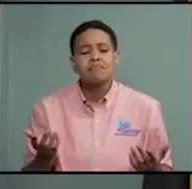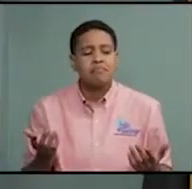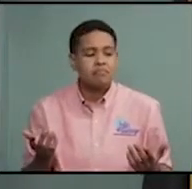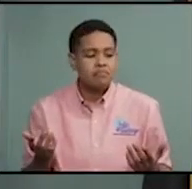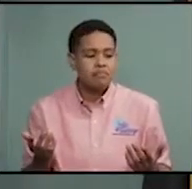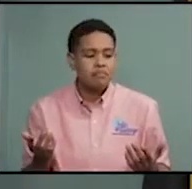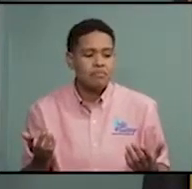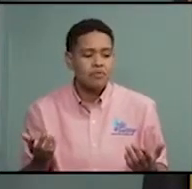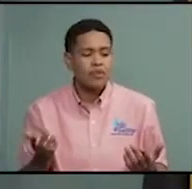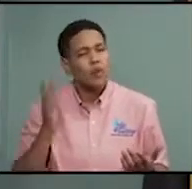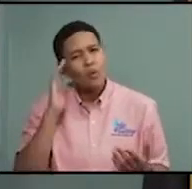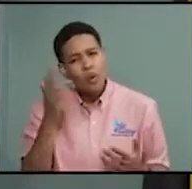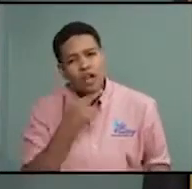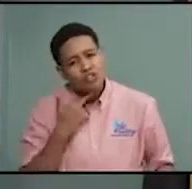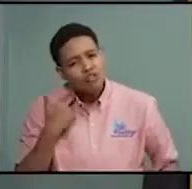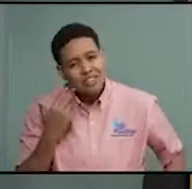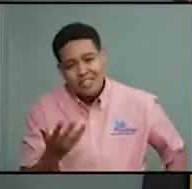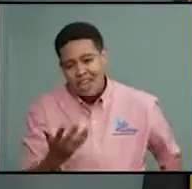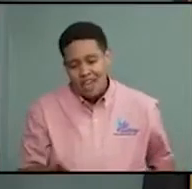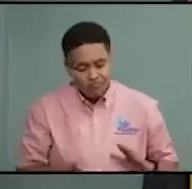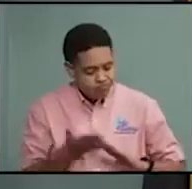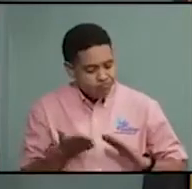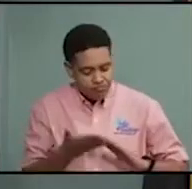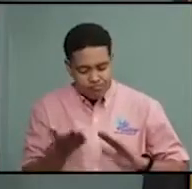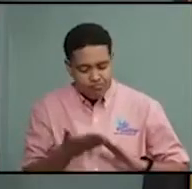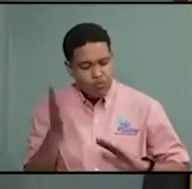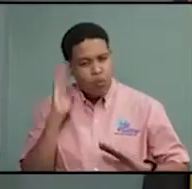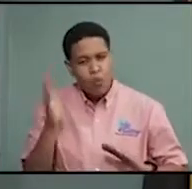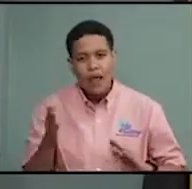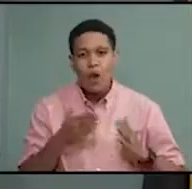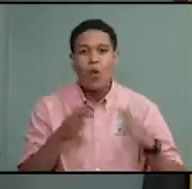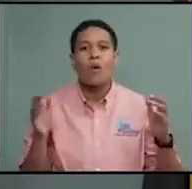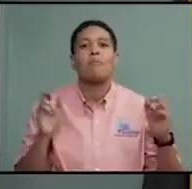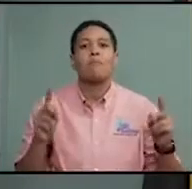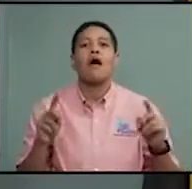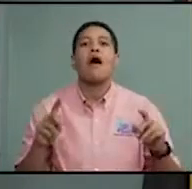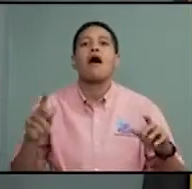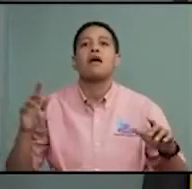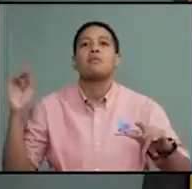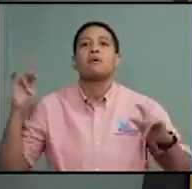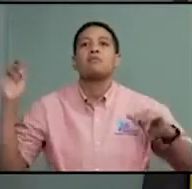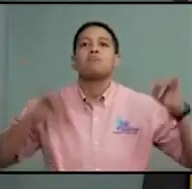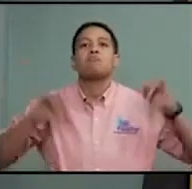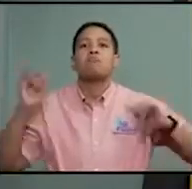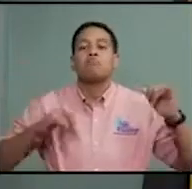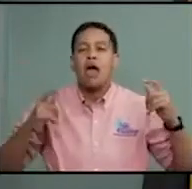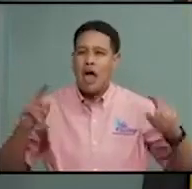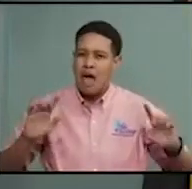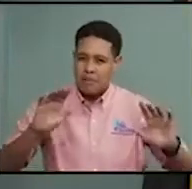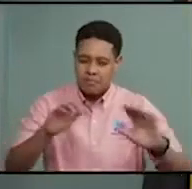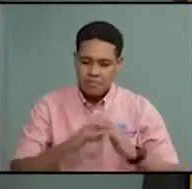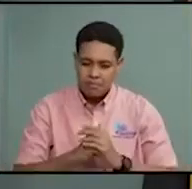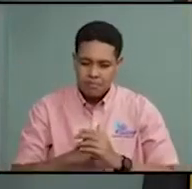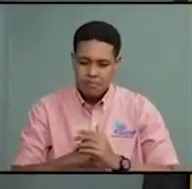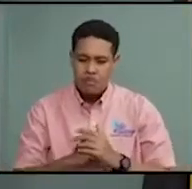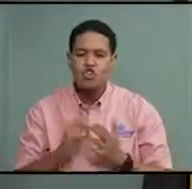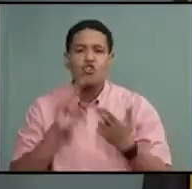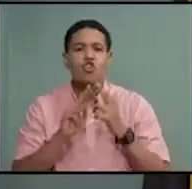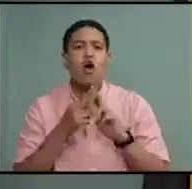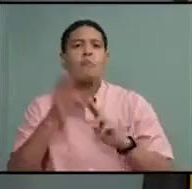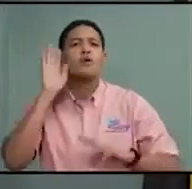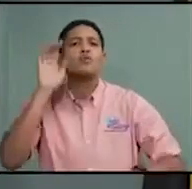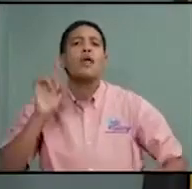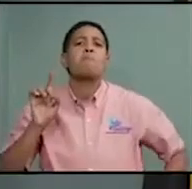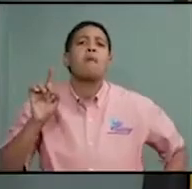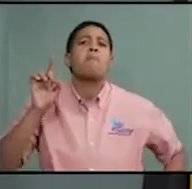there will be risks in reopening the borders, and the numbers will rise, and we